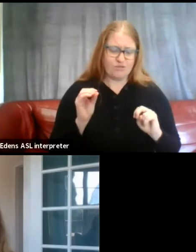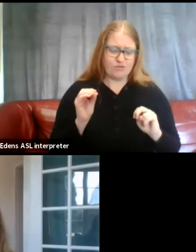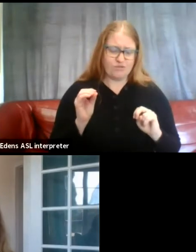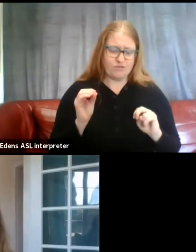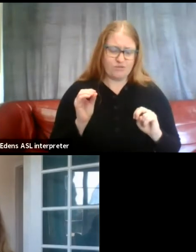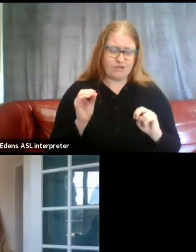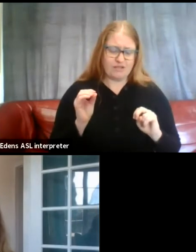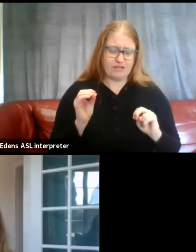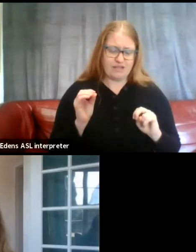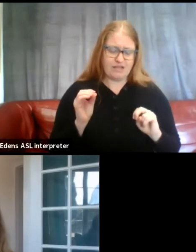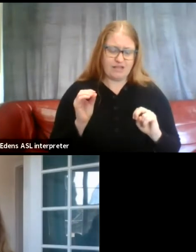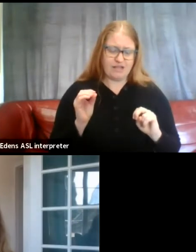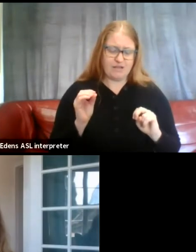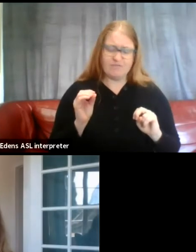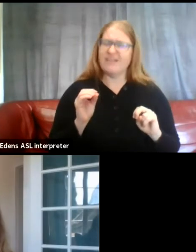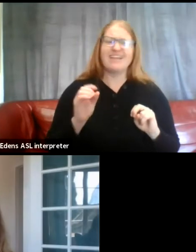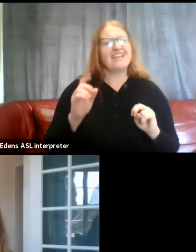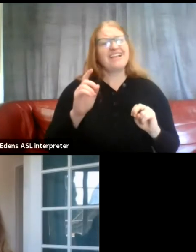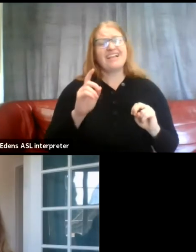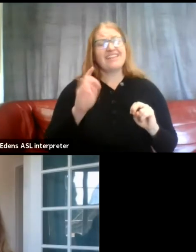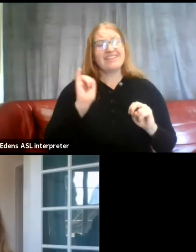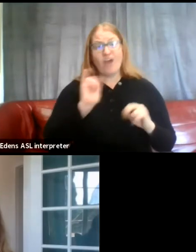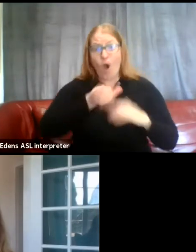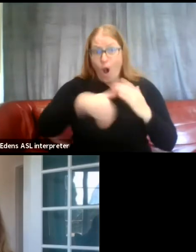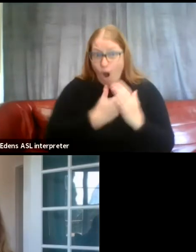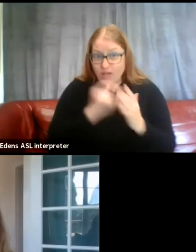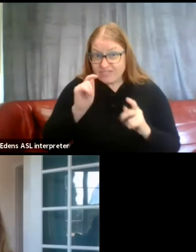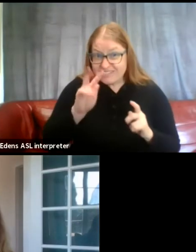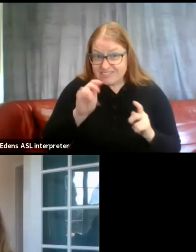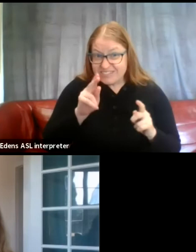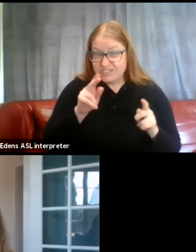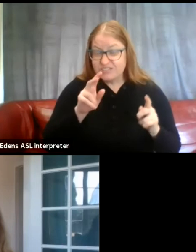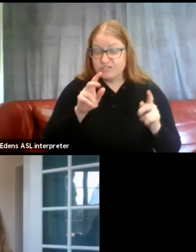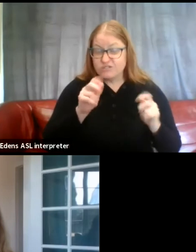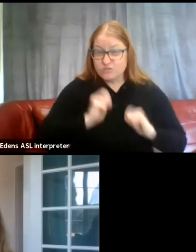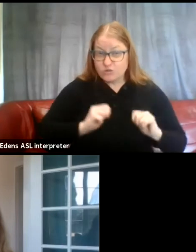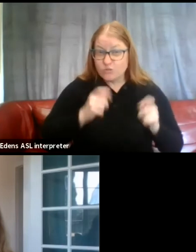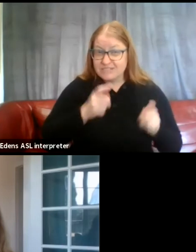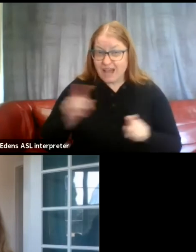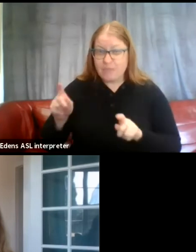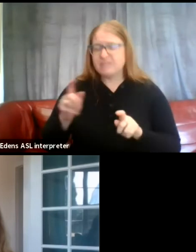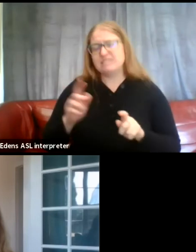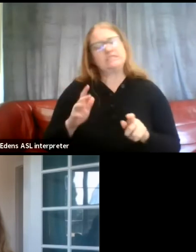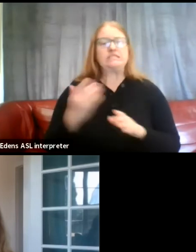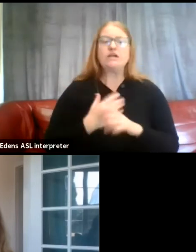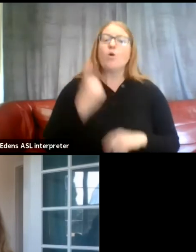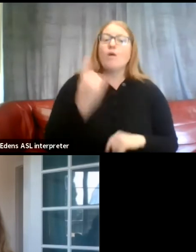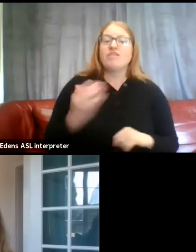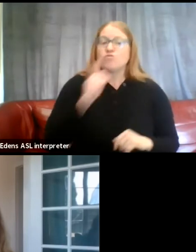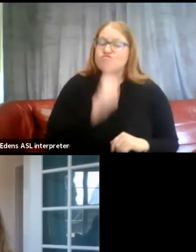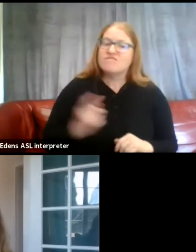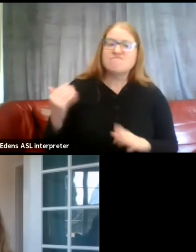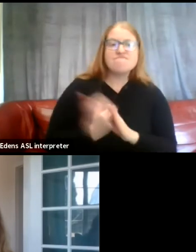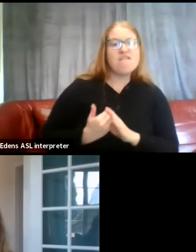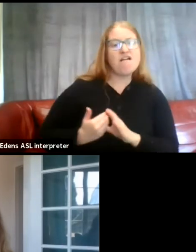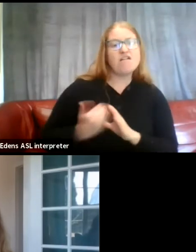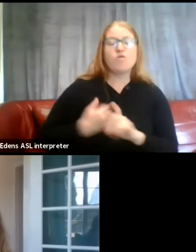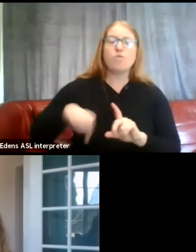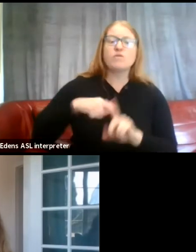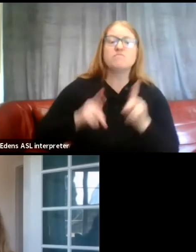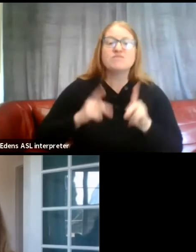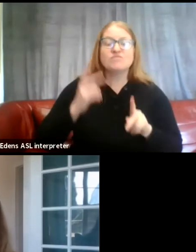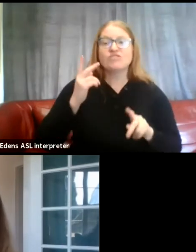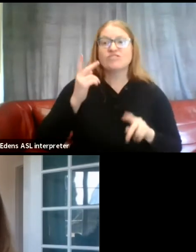kind of all of these shows exist at once is encouraging to me. And the only thing that really bugs me is when people look at Maisel and say, finally,